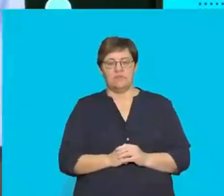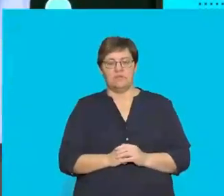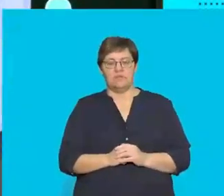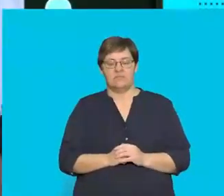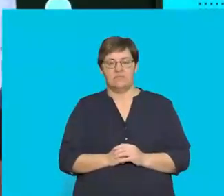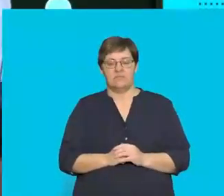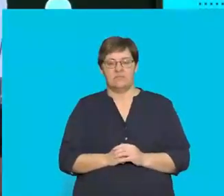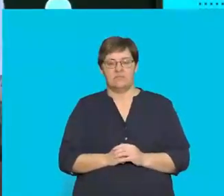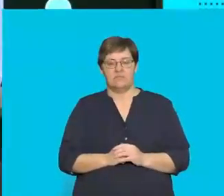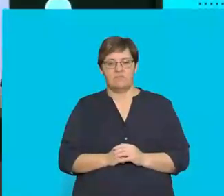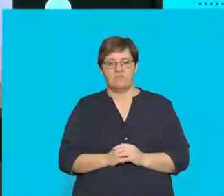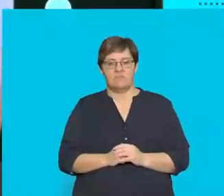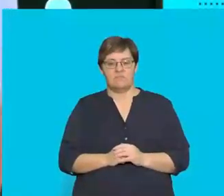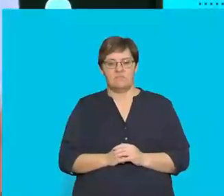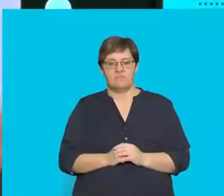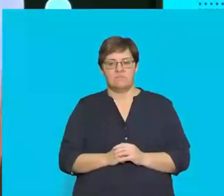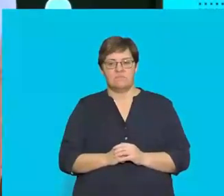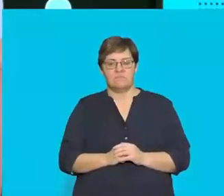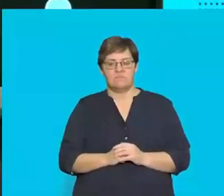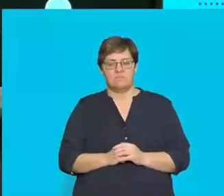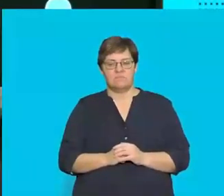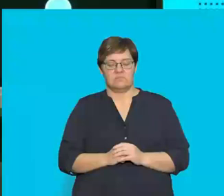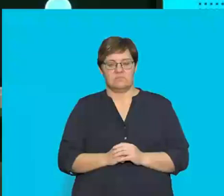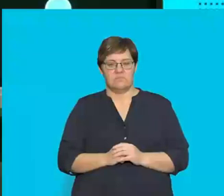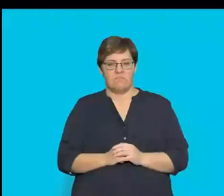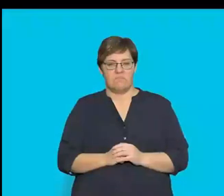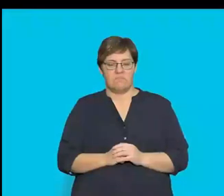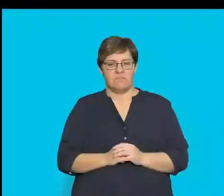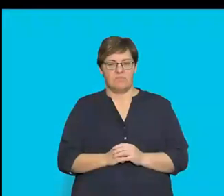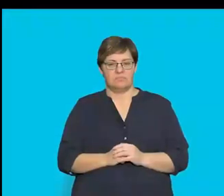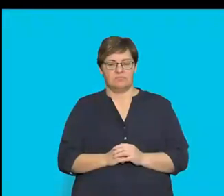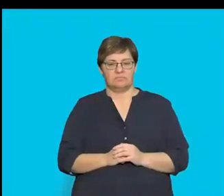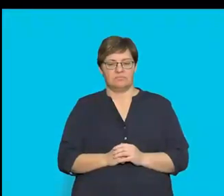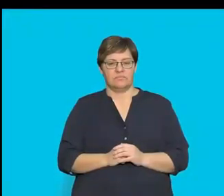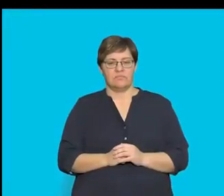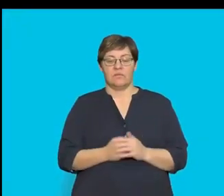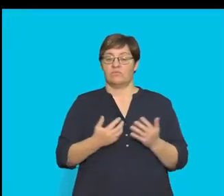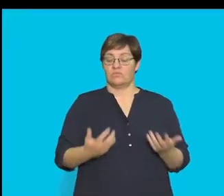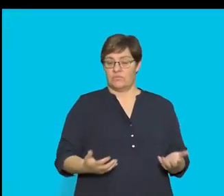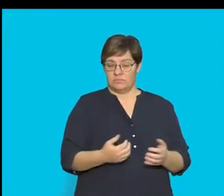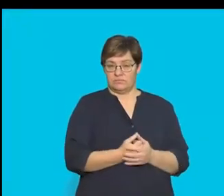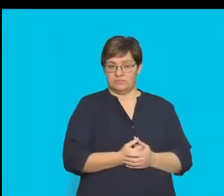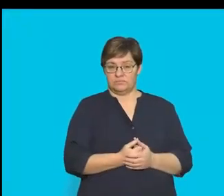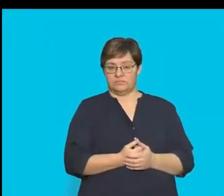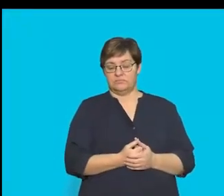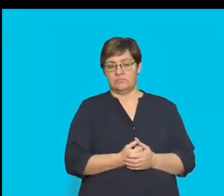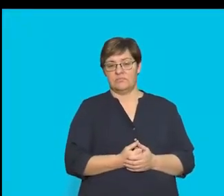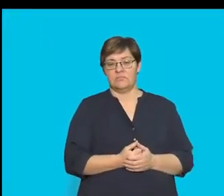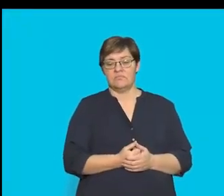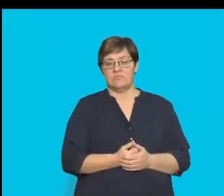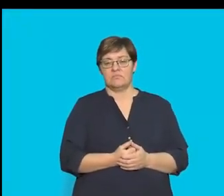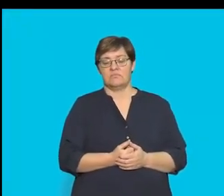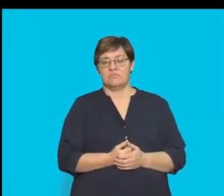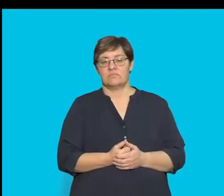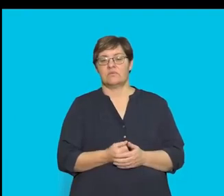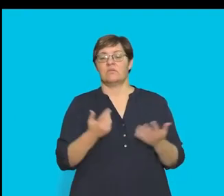by the South Pole of the permanent bar magnet. So just have a look. The direction of force exerted